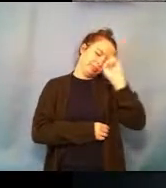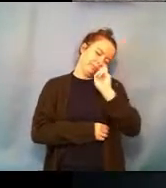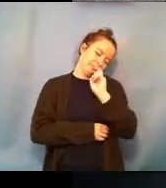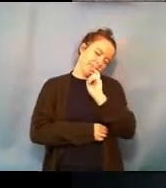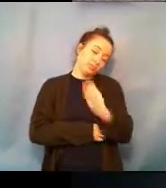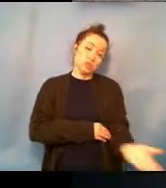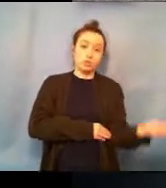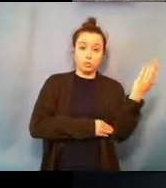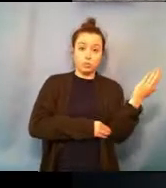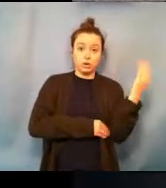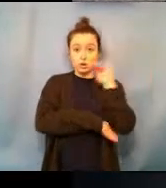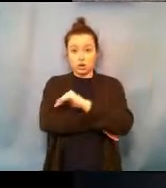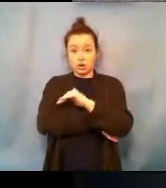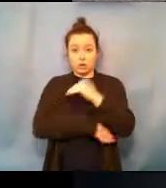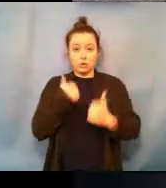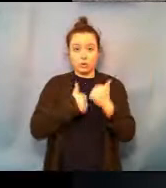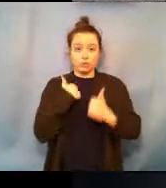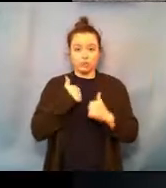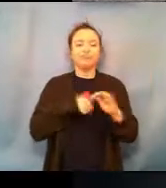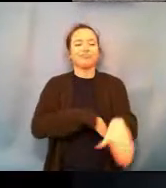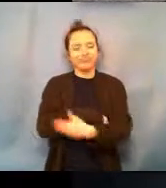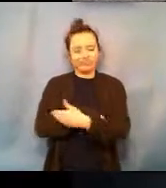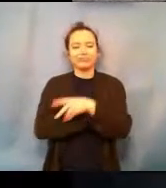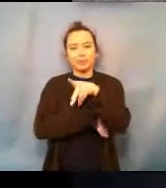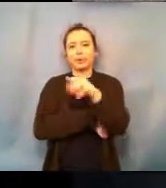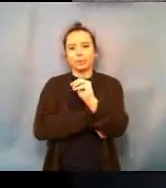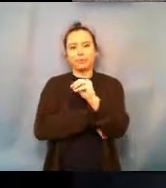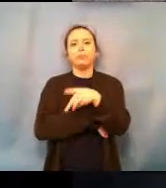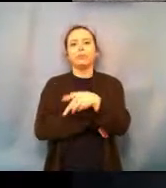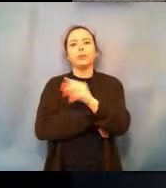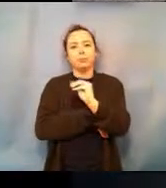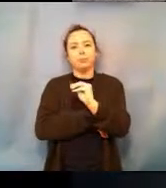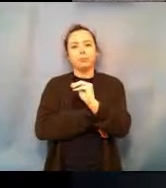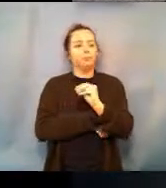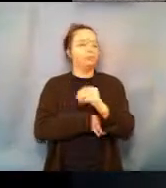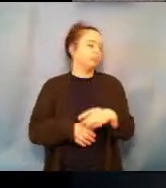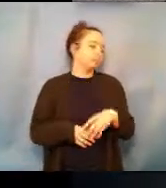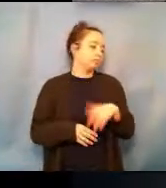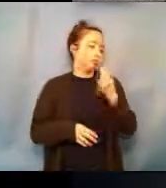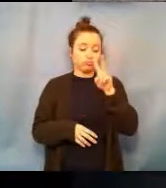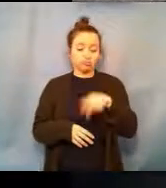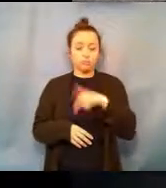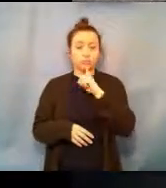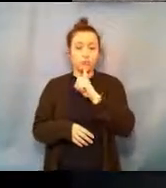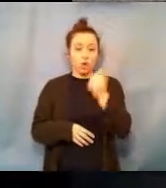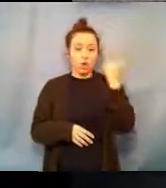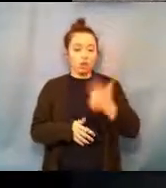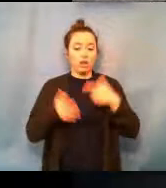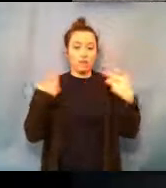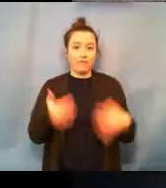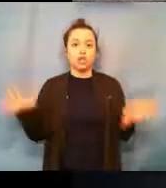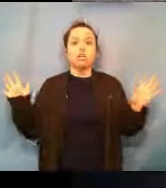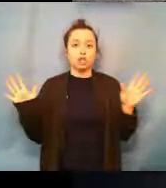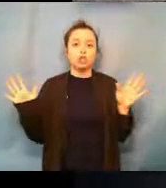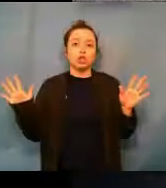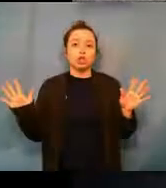at night? At night, so we're going to say PM. So double check that you have all of